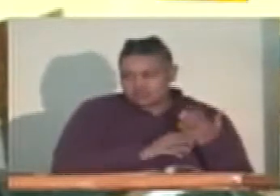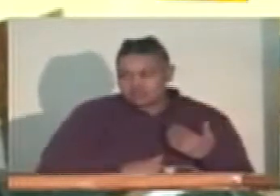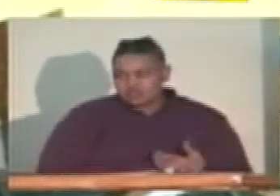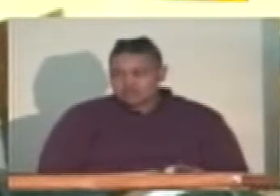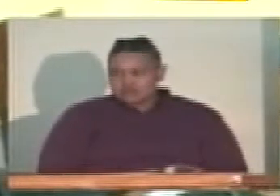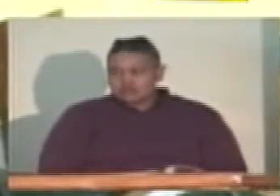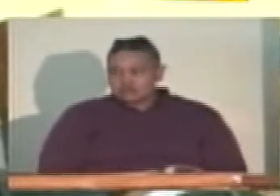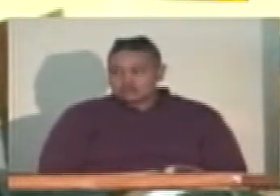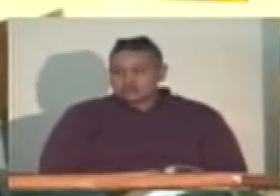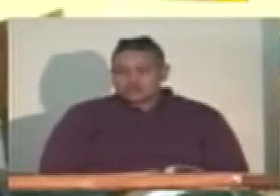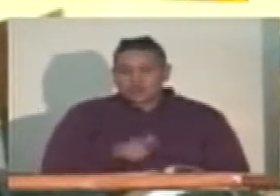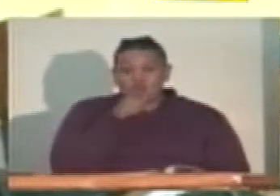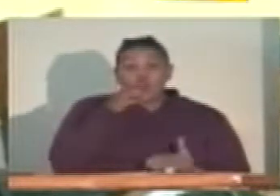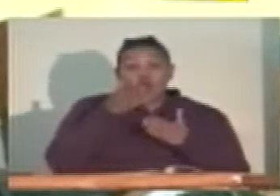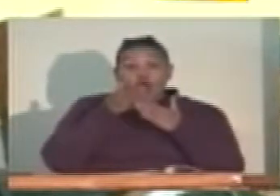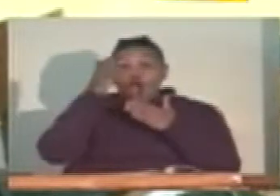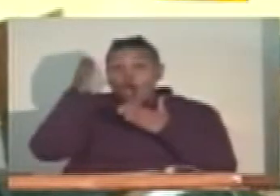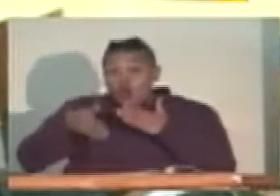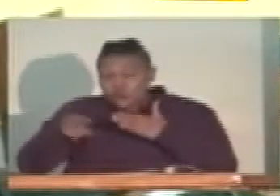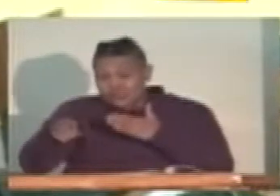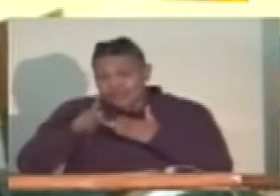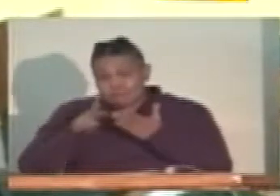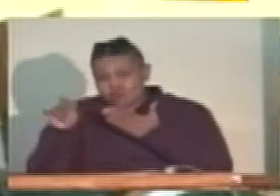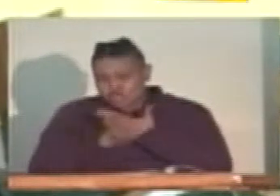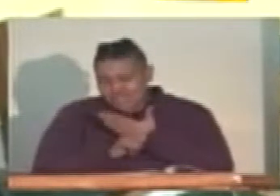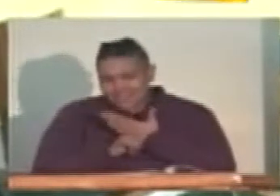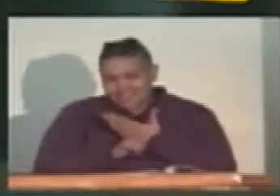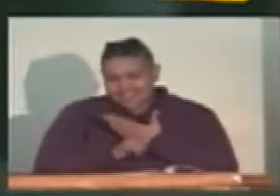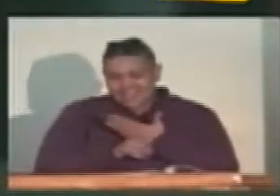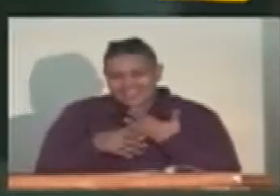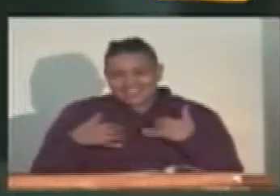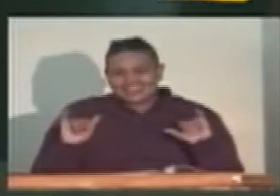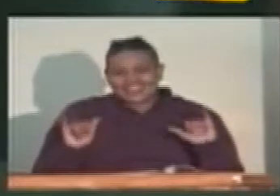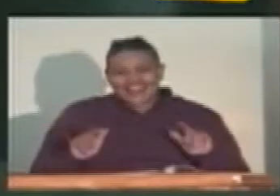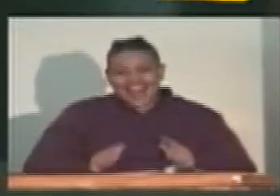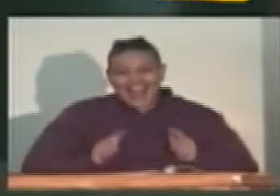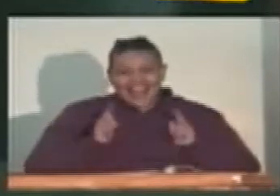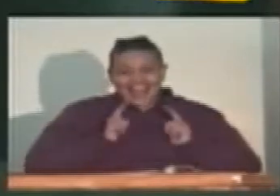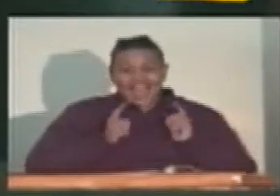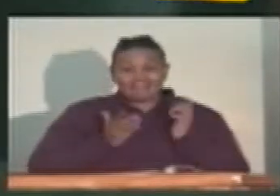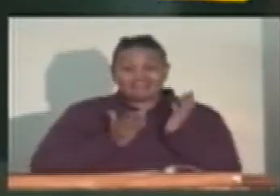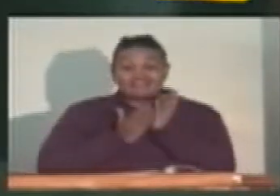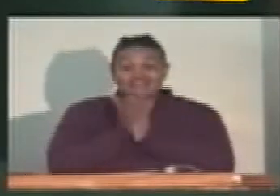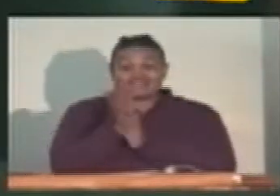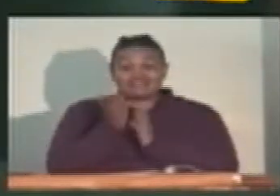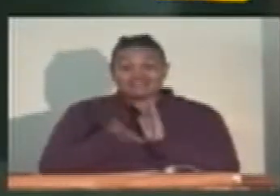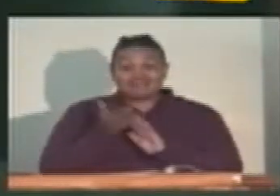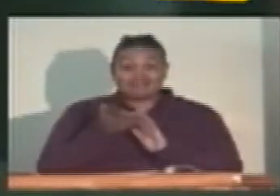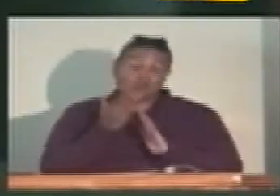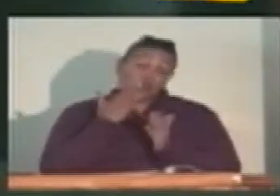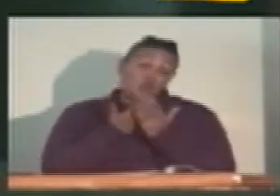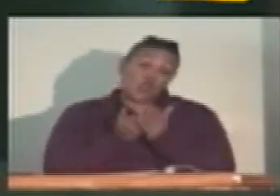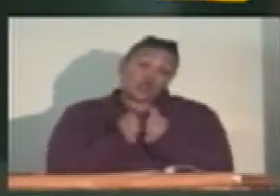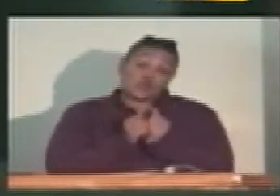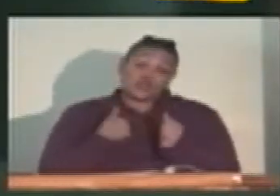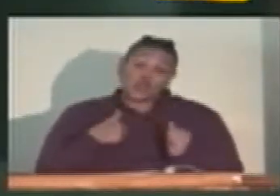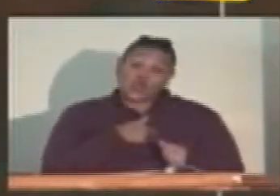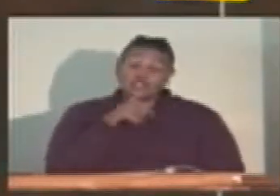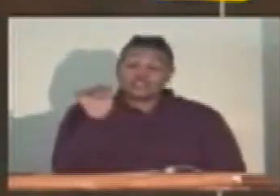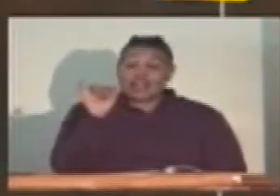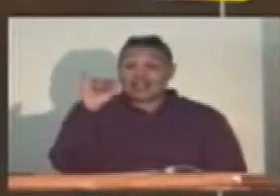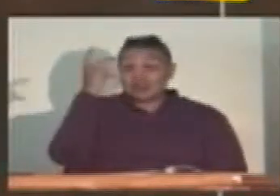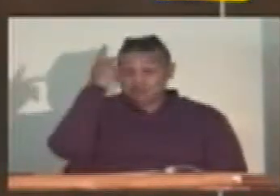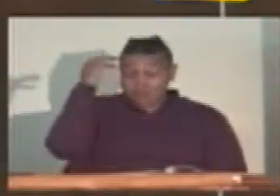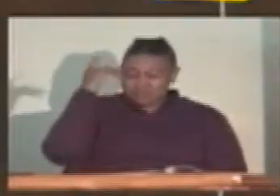who concluded the project, and is still alive and well with us. That the Prime